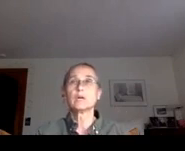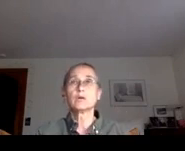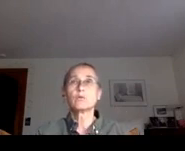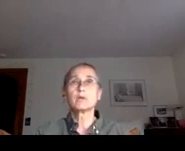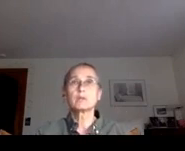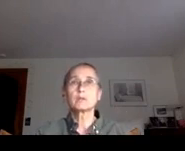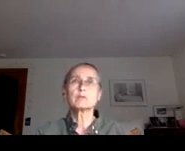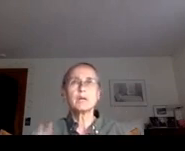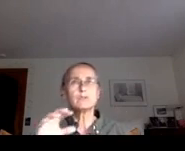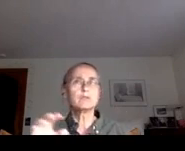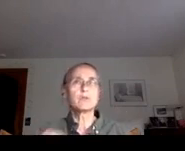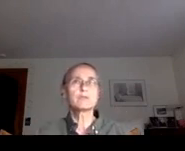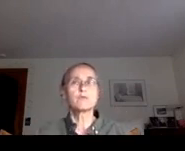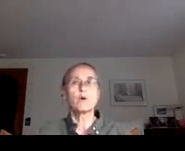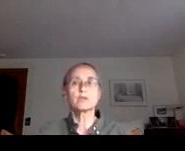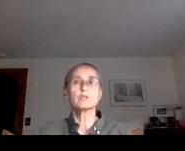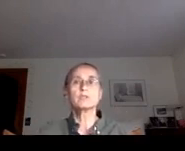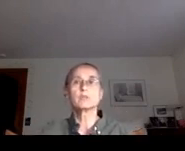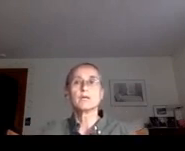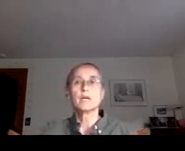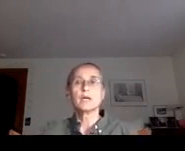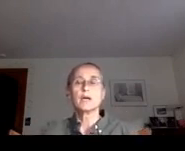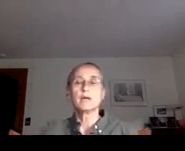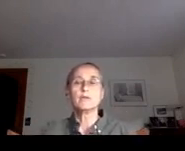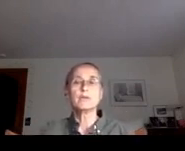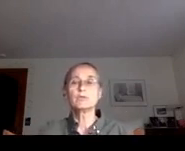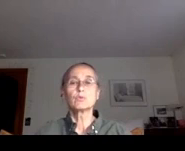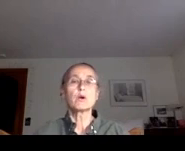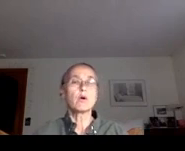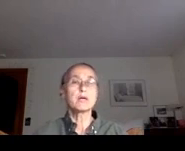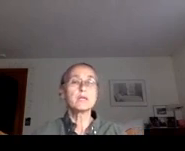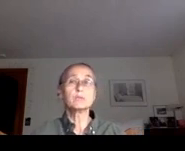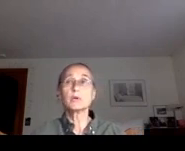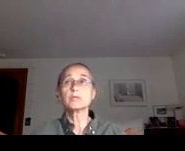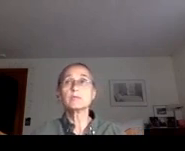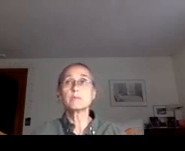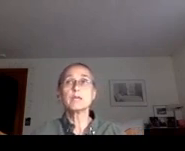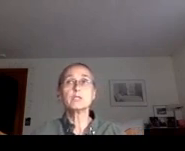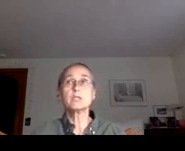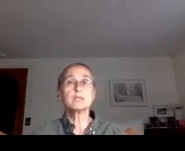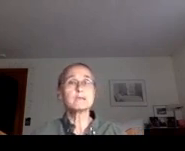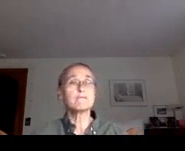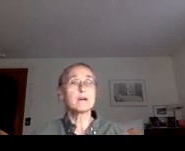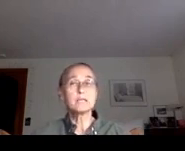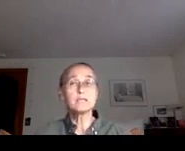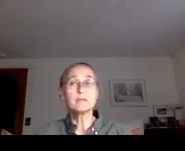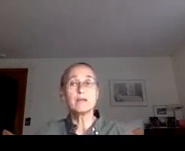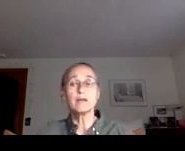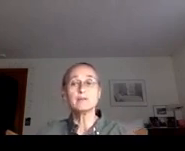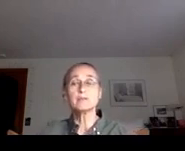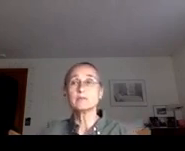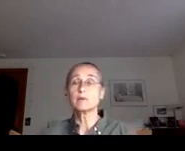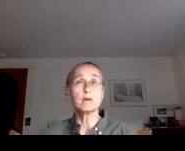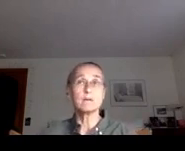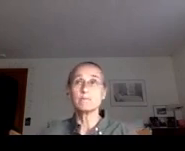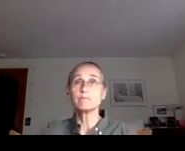objectives with kind of a series of questions. And this is where audience participation is invited.